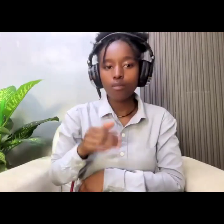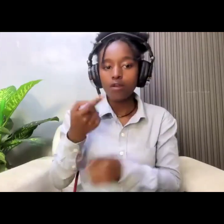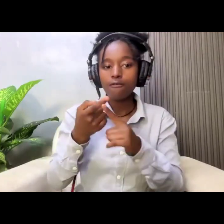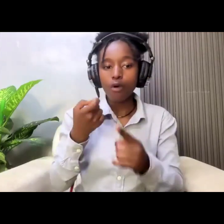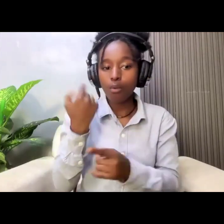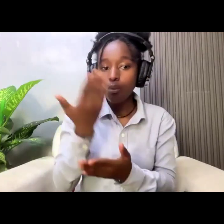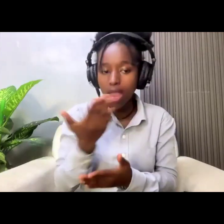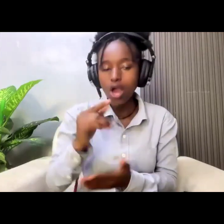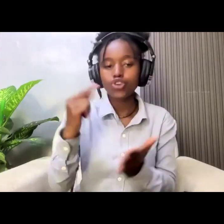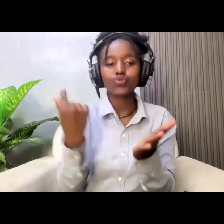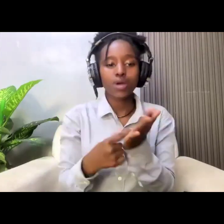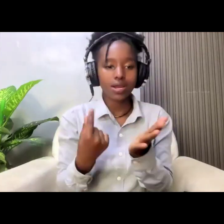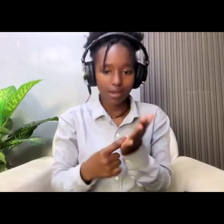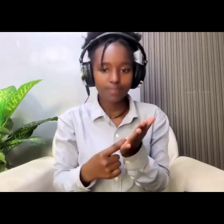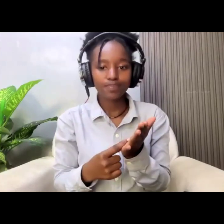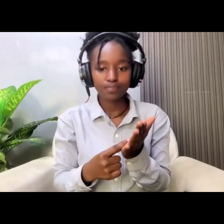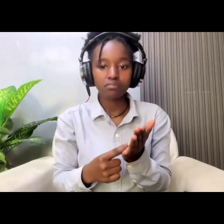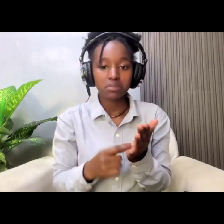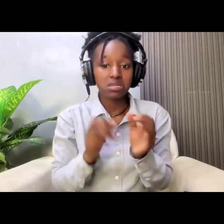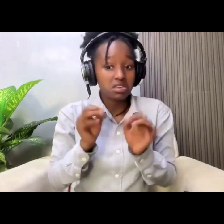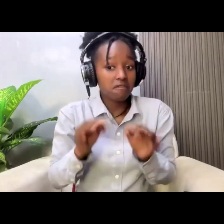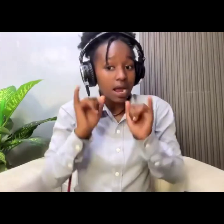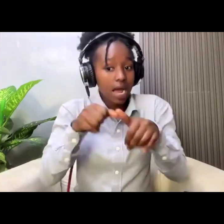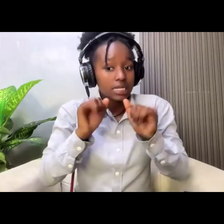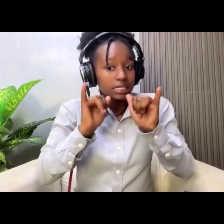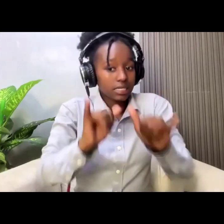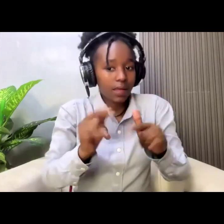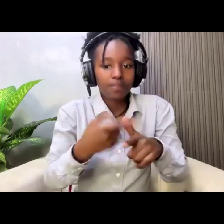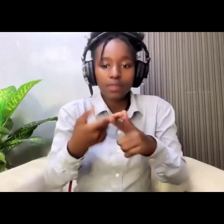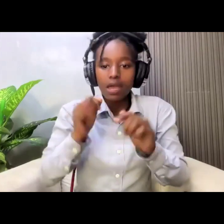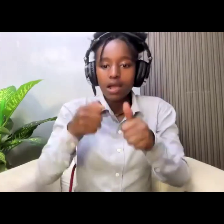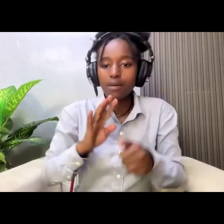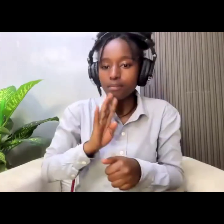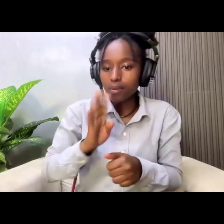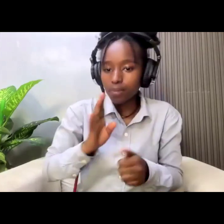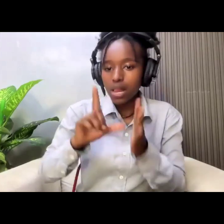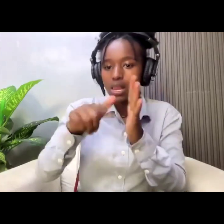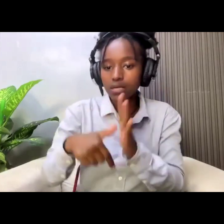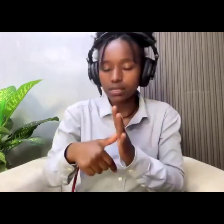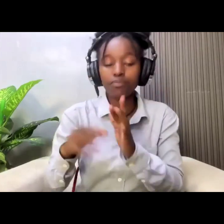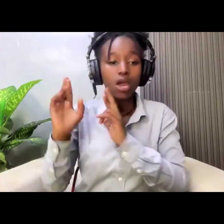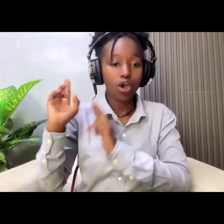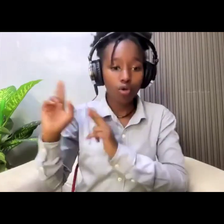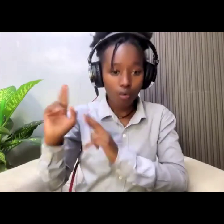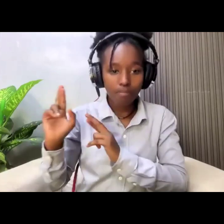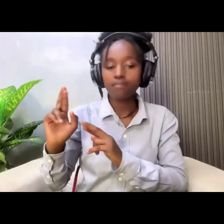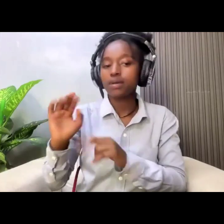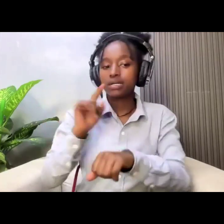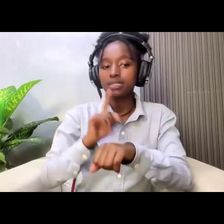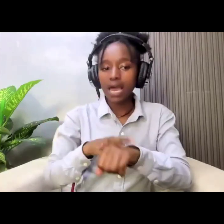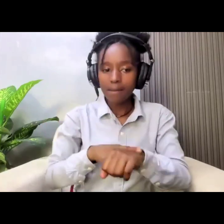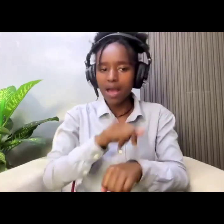she's managing to still be on, to give her comments. And hopefully by then we will have power re-established,